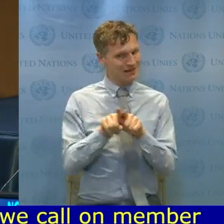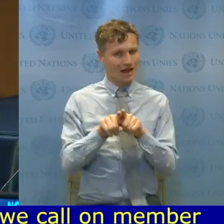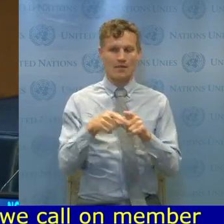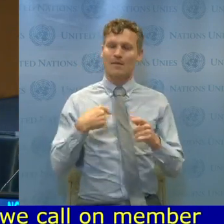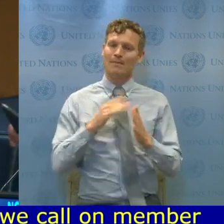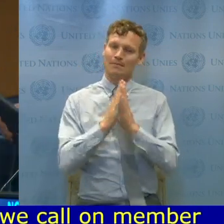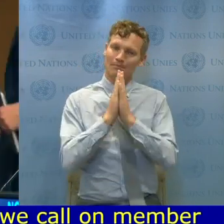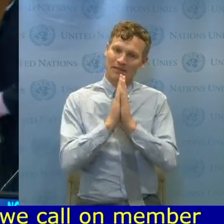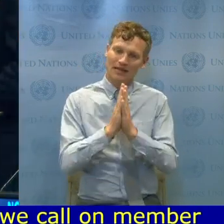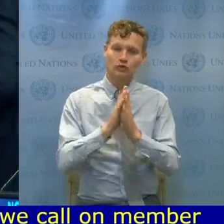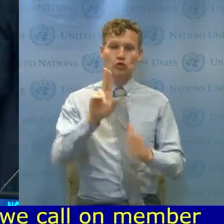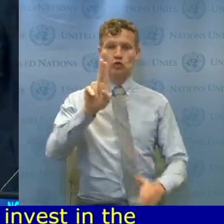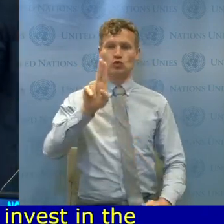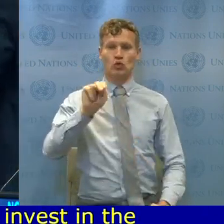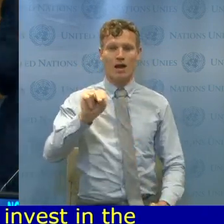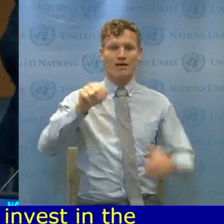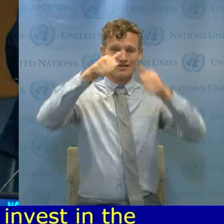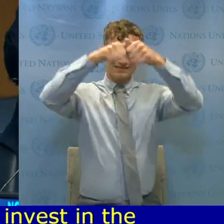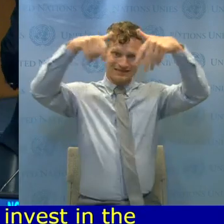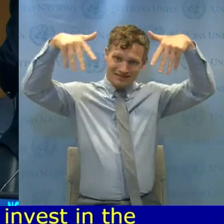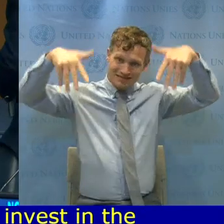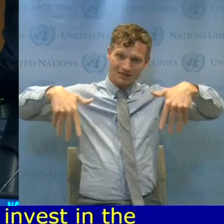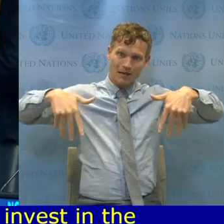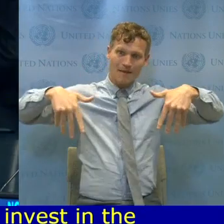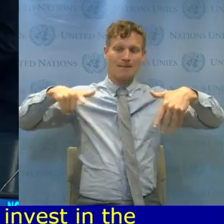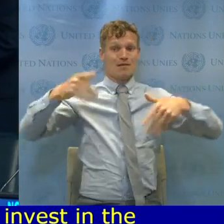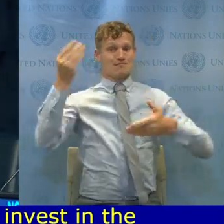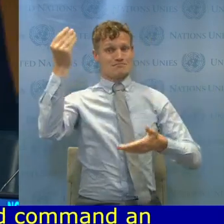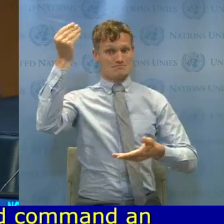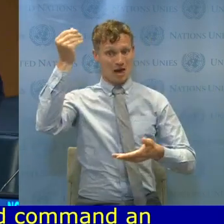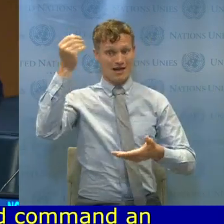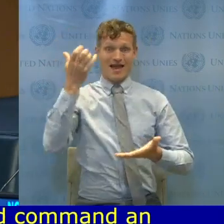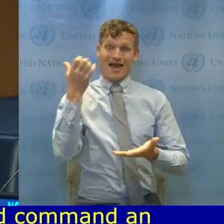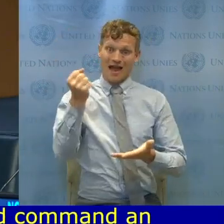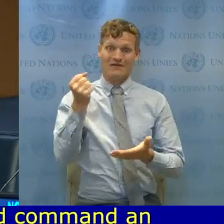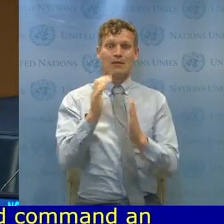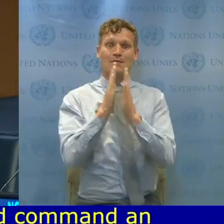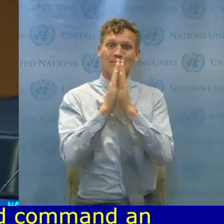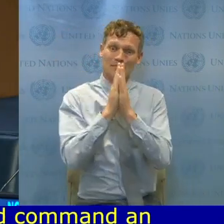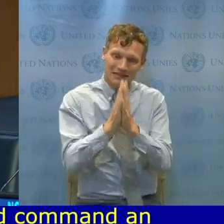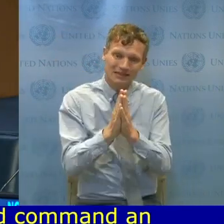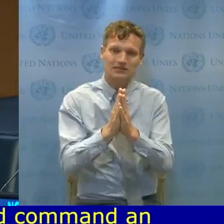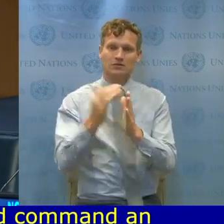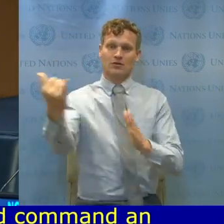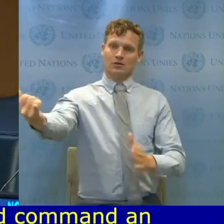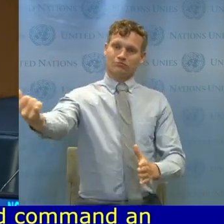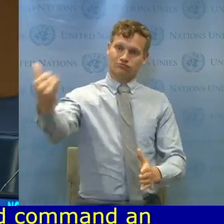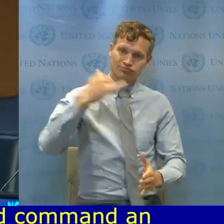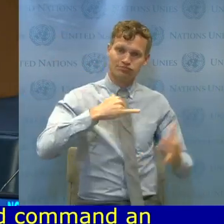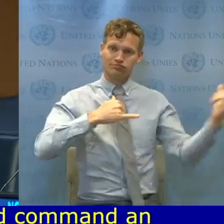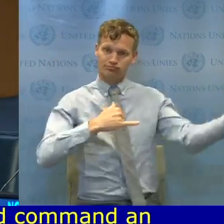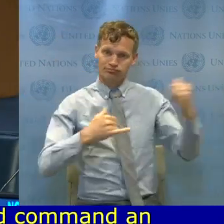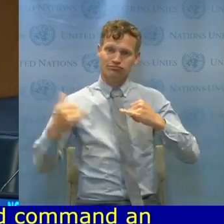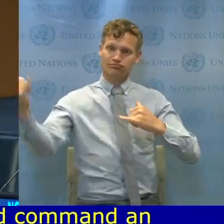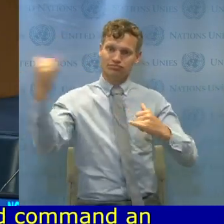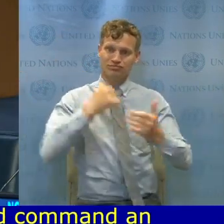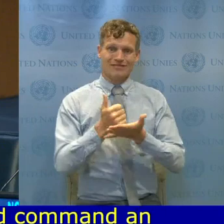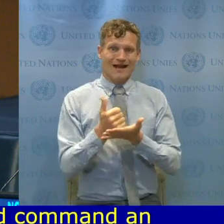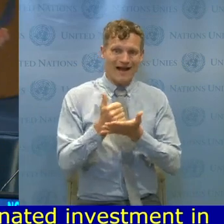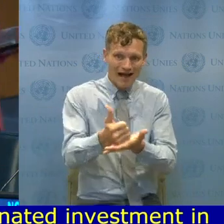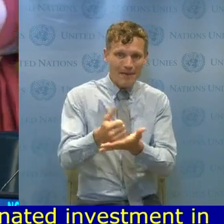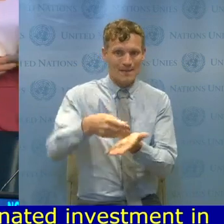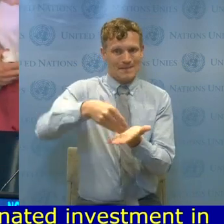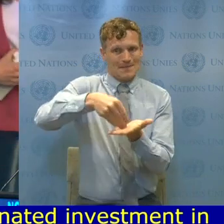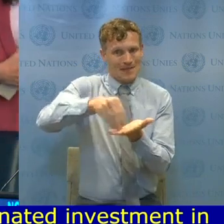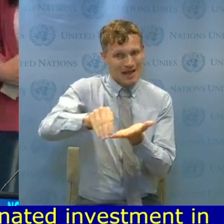investment in capacities of DPOs, particularly underrepresented groups, to be able to meaningfully engage in decision-making processes.